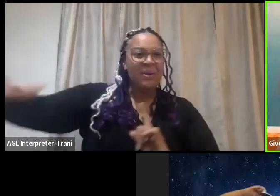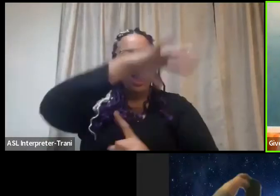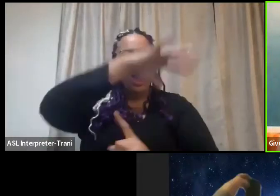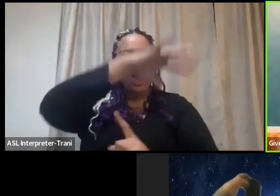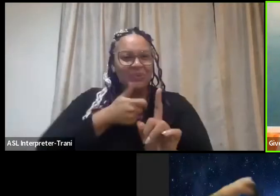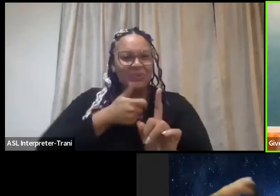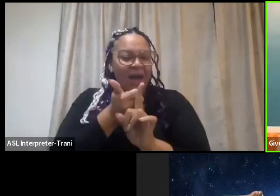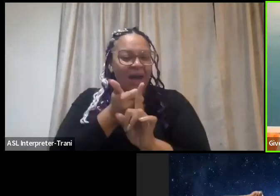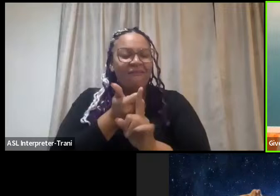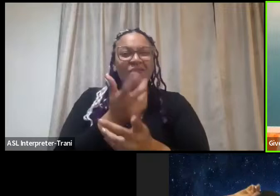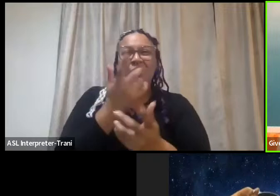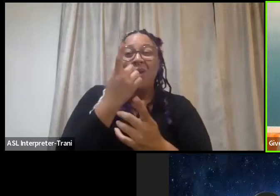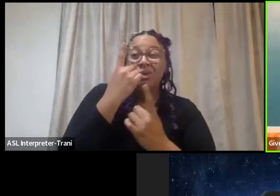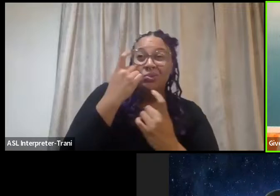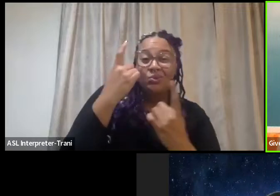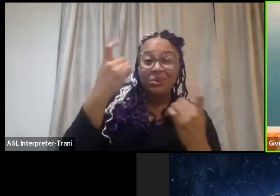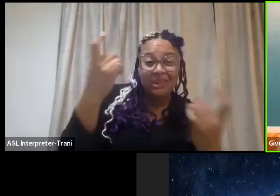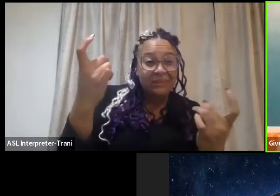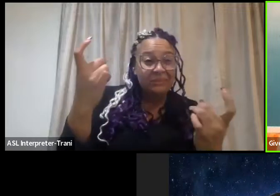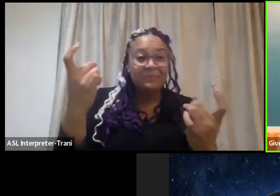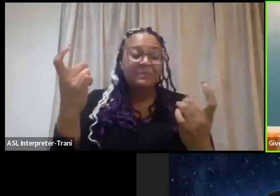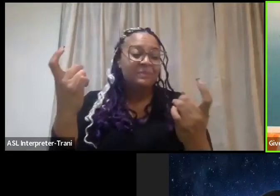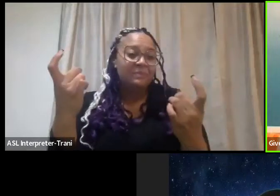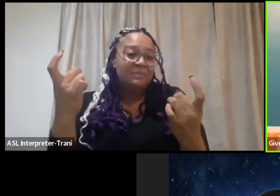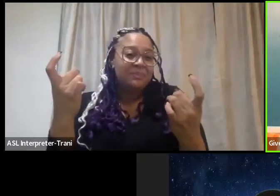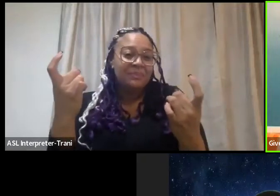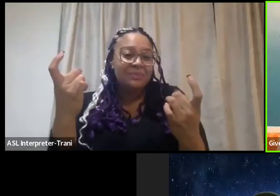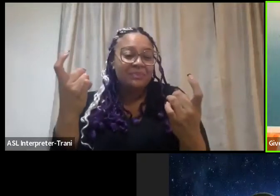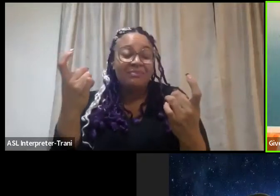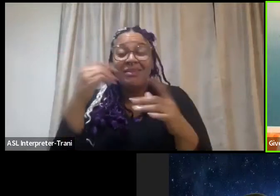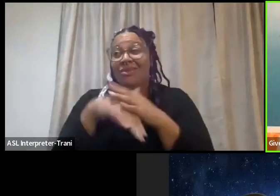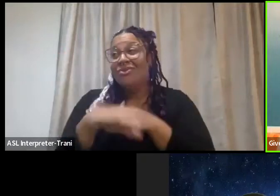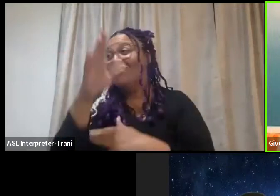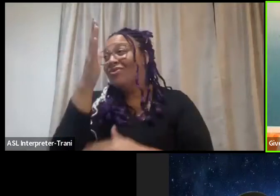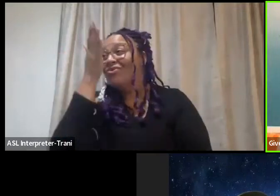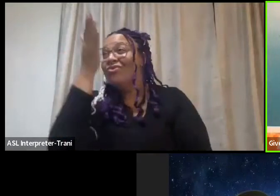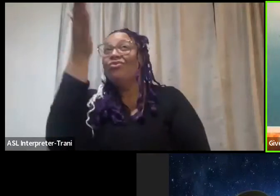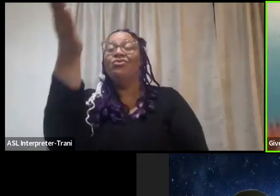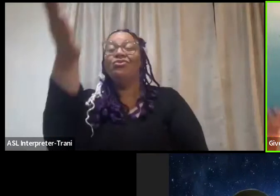to dream into the future.